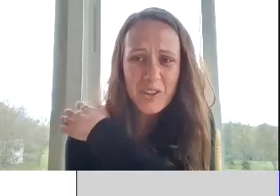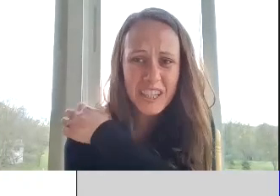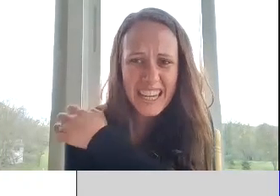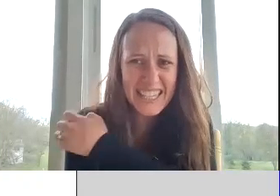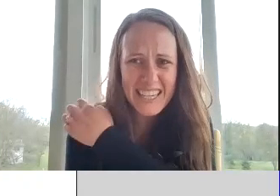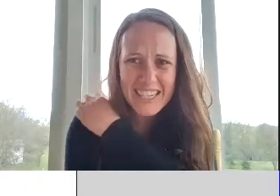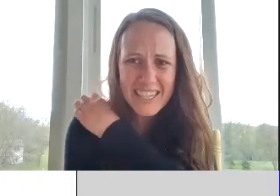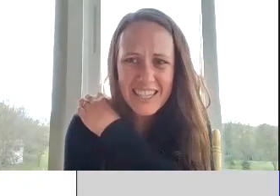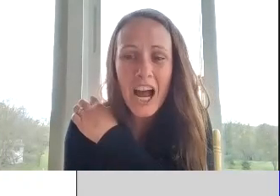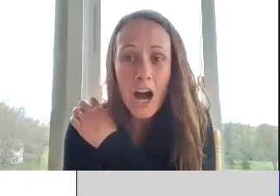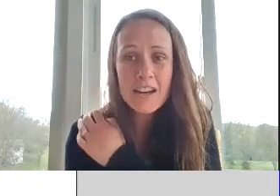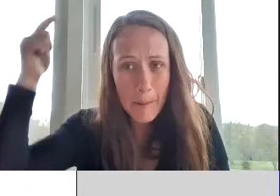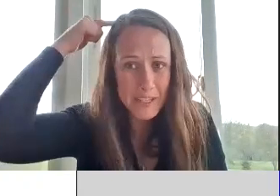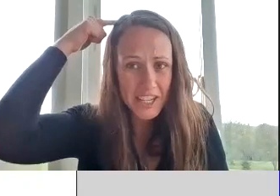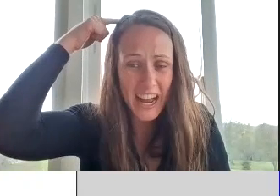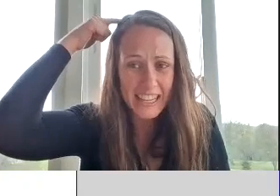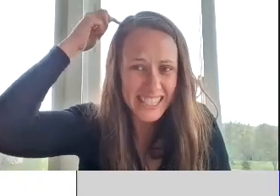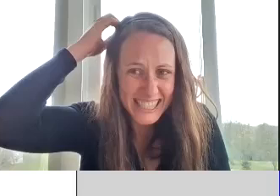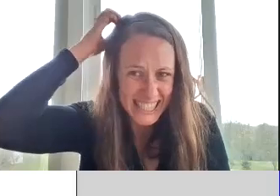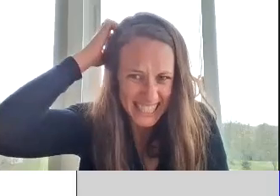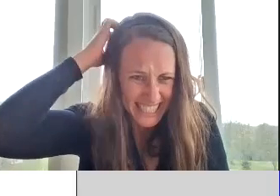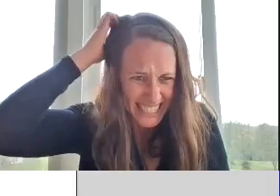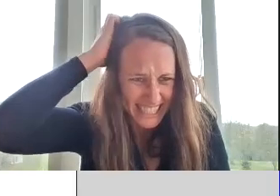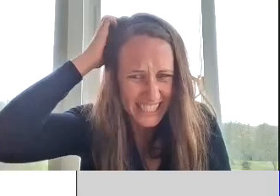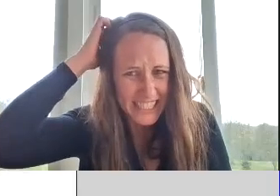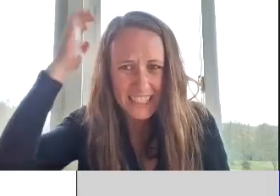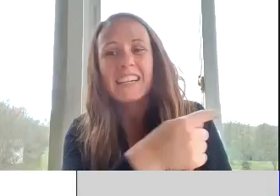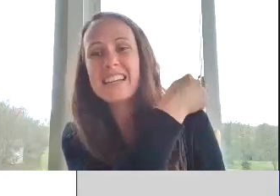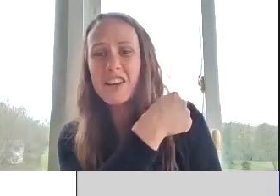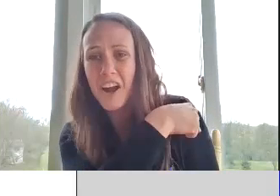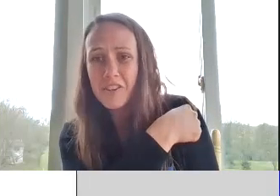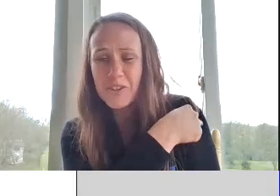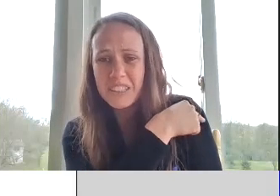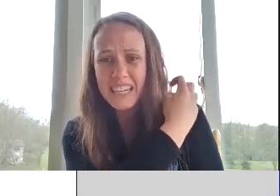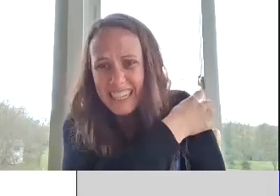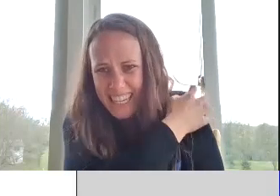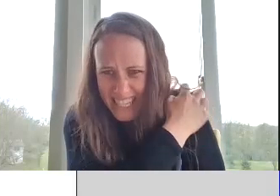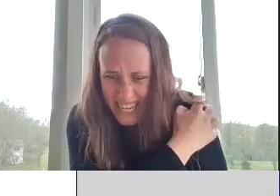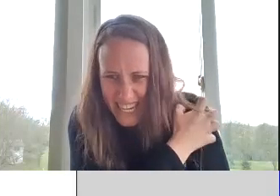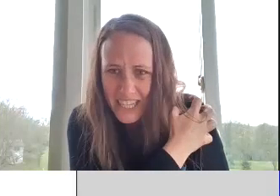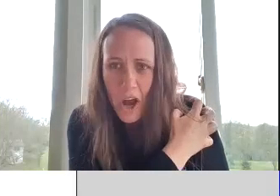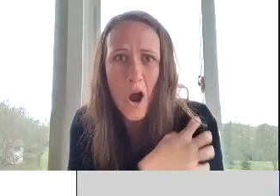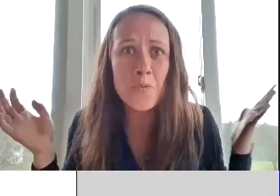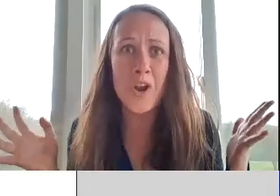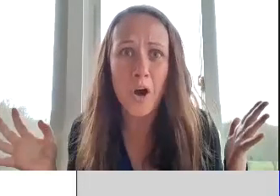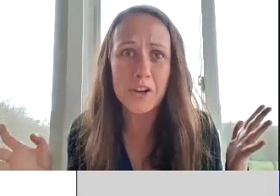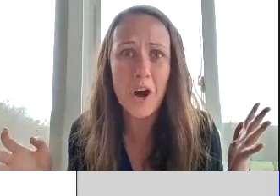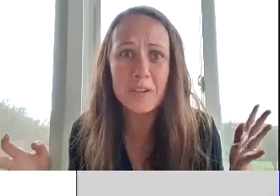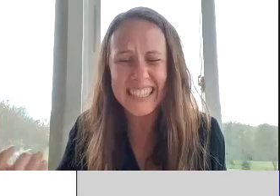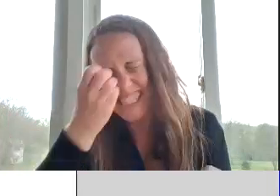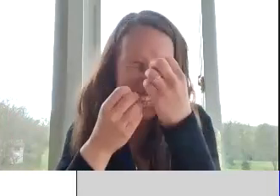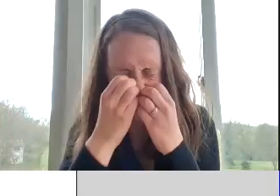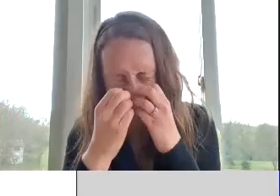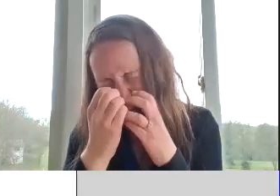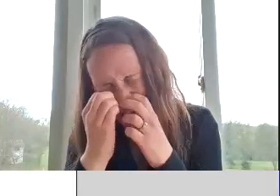itch our shoulder. Itch, itch, itch, itch. Now pretend your head itches. Itch, itch, itch. Now your other shoulder. Itch, itch, itch. Oh no, your